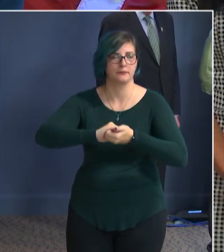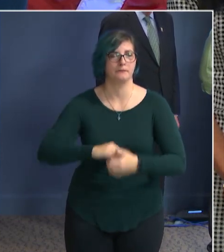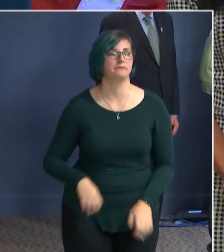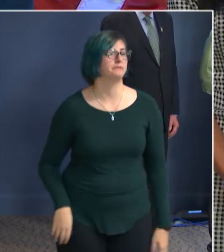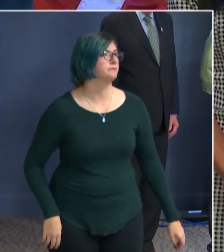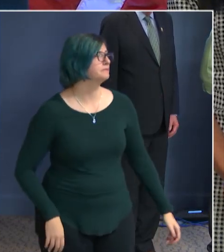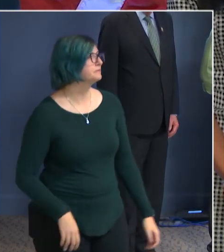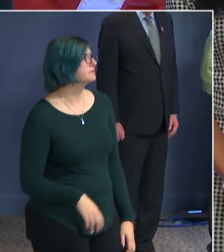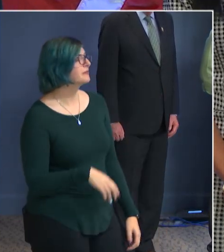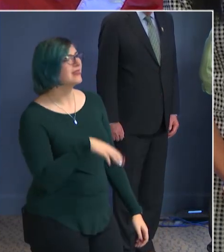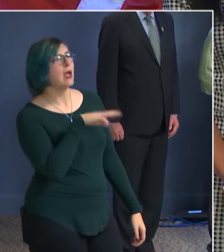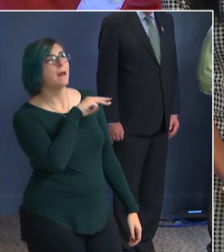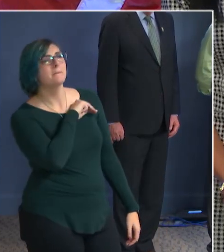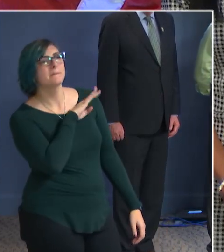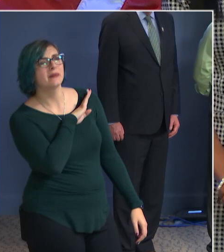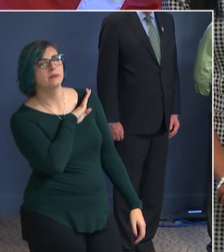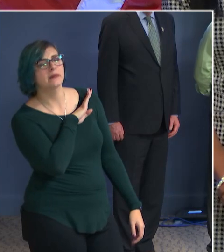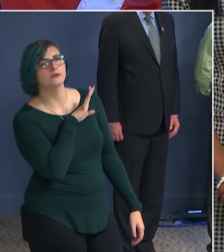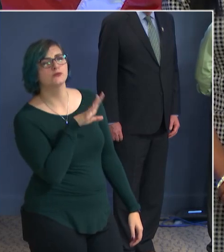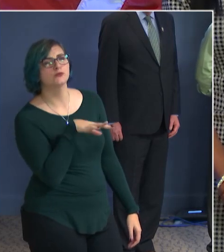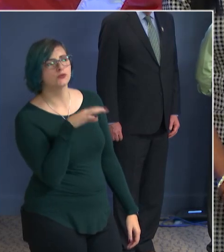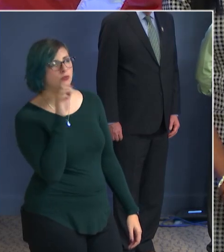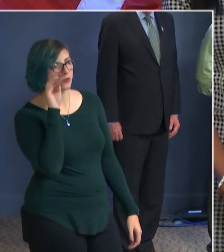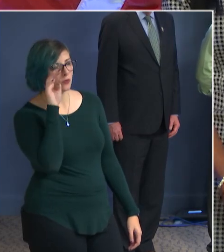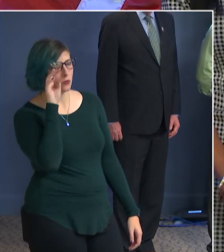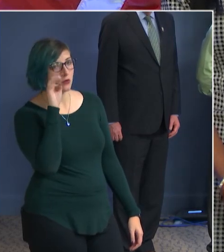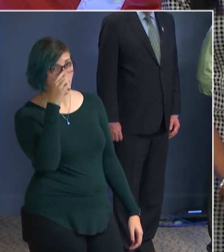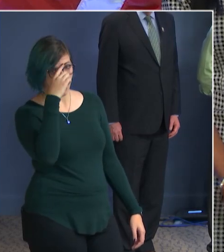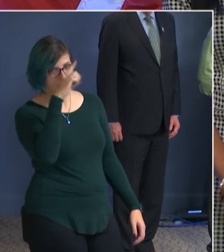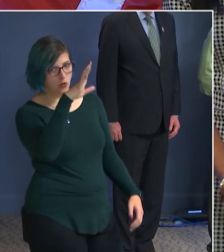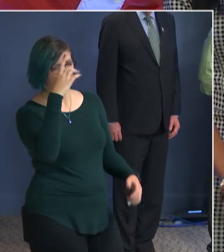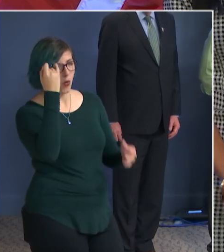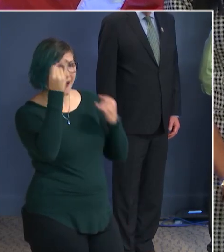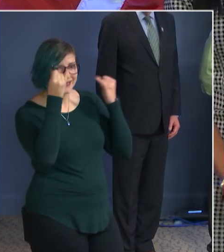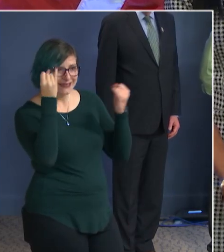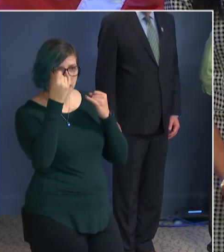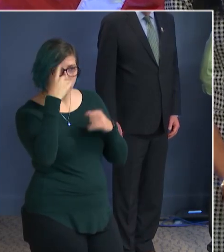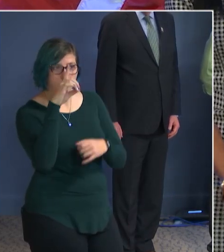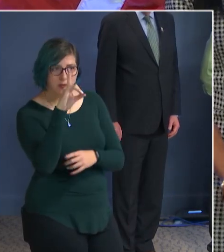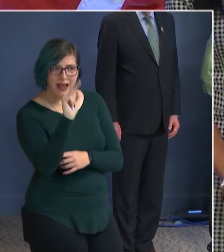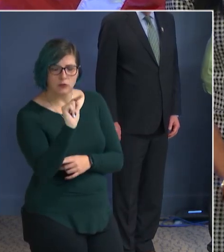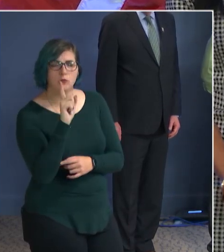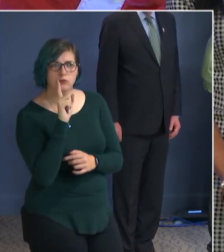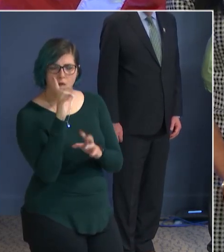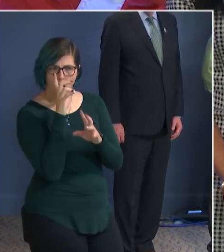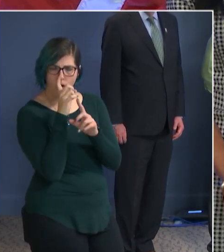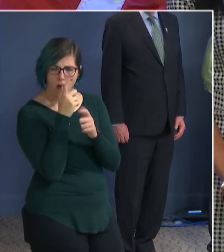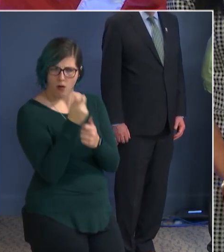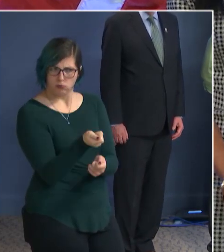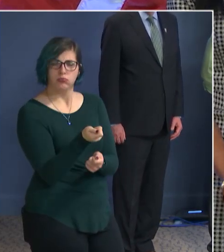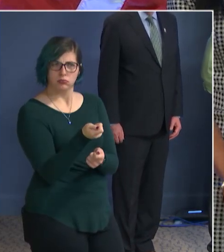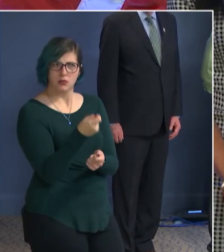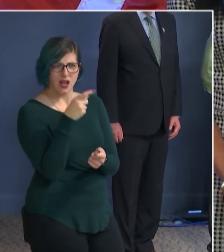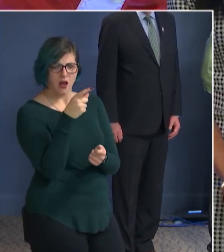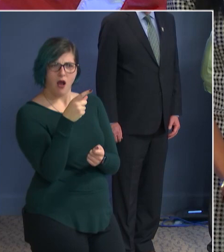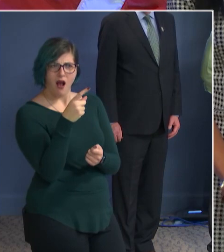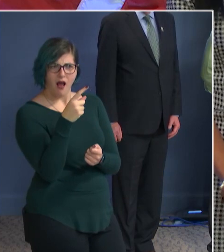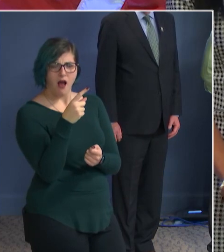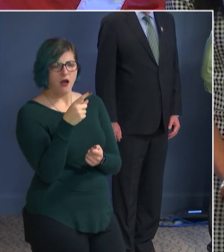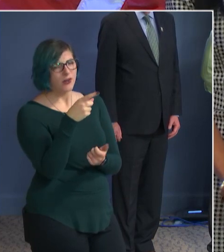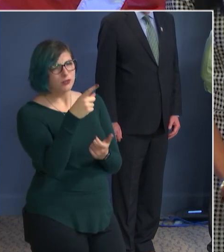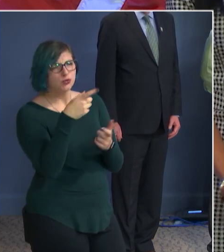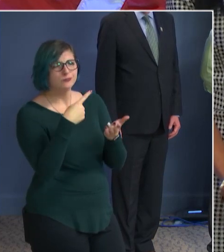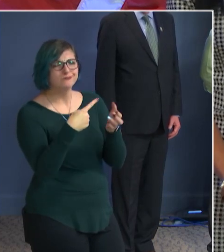Yes. Mayor, I thought your ideas on downtown were really fascinating. I think a lot of people do. Could you talk a little bit?